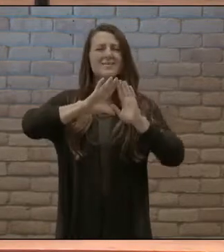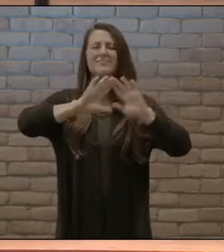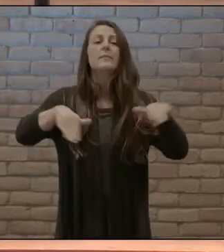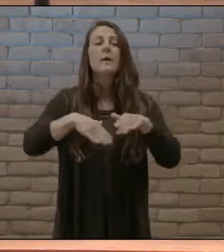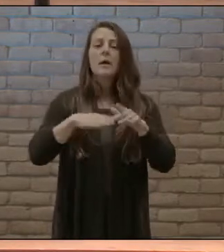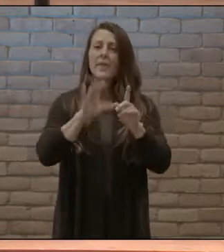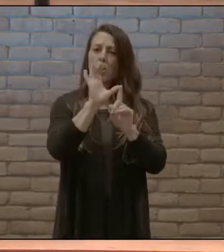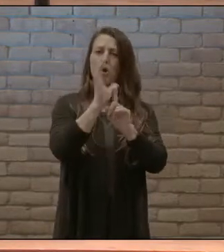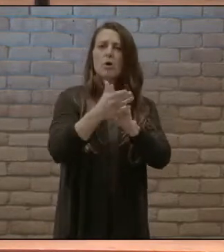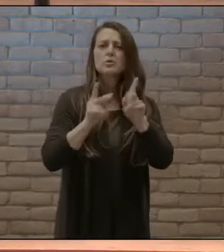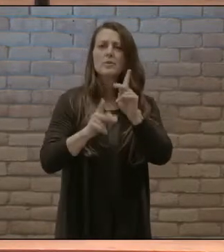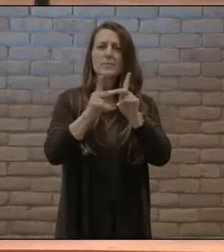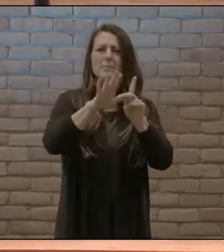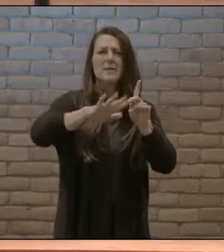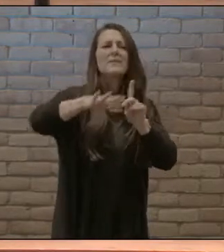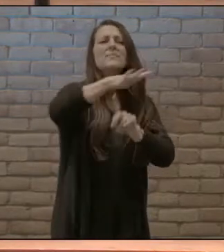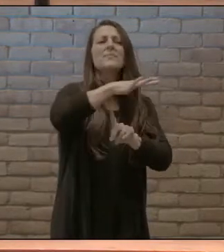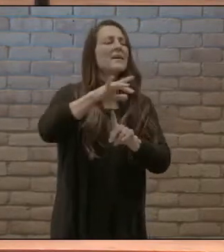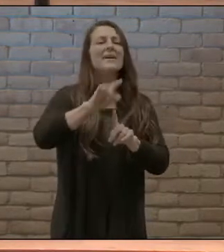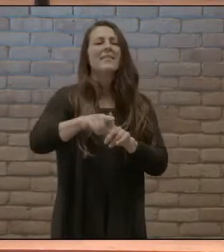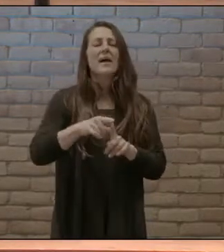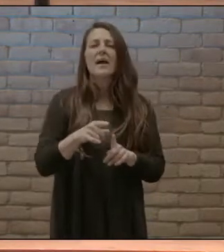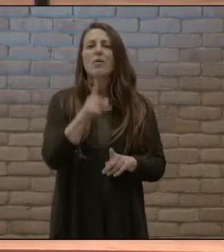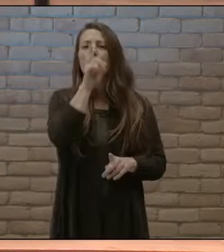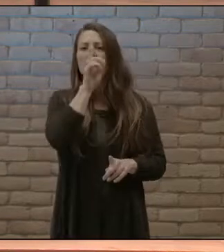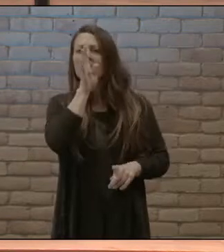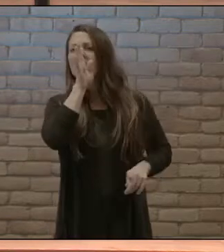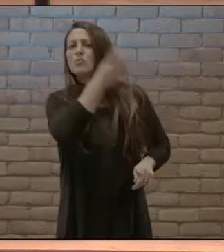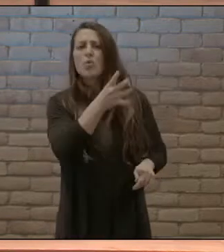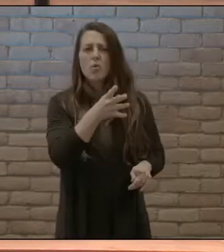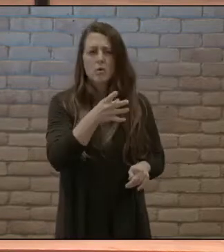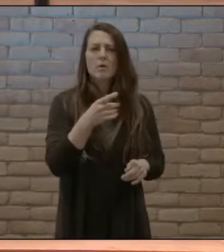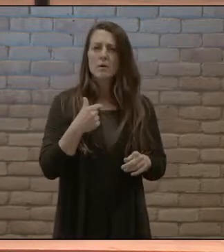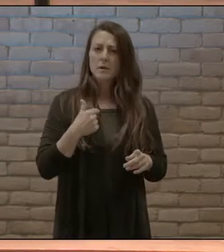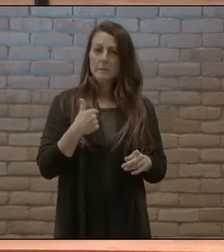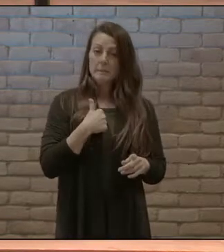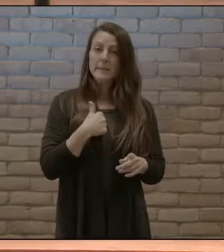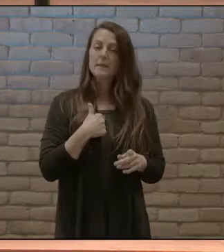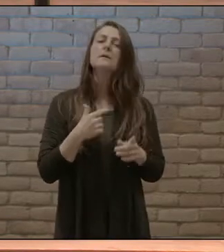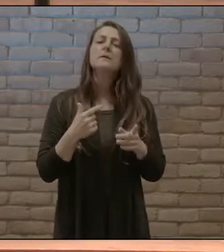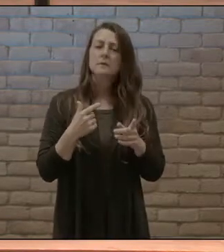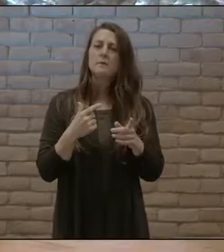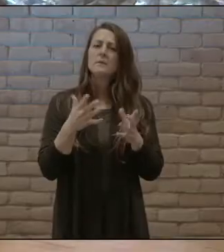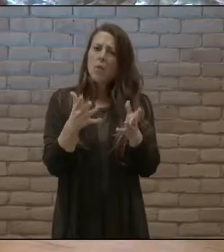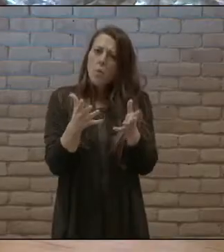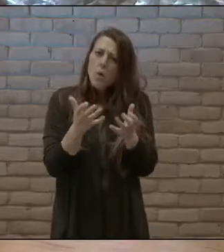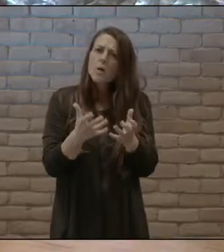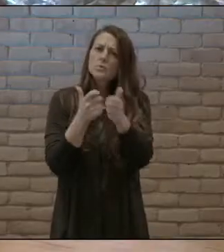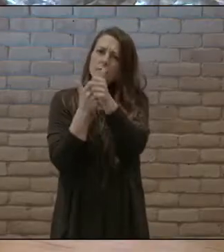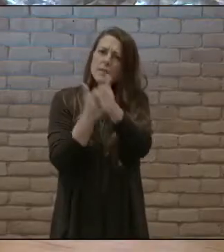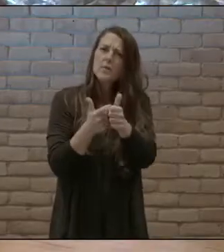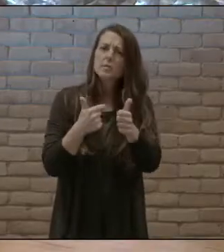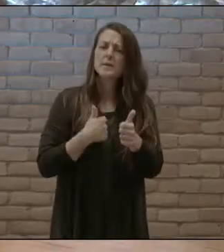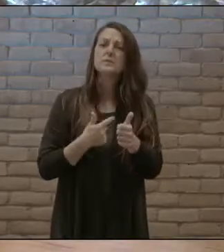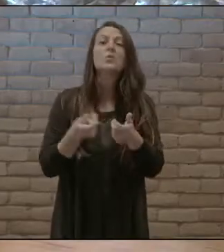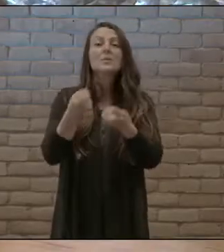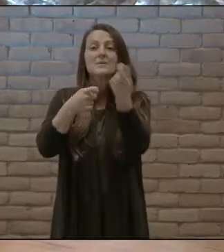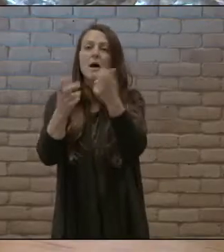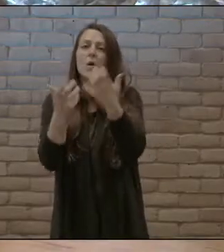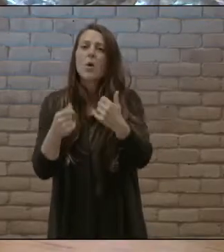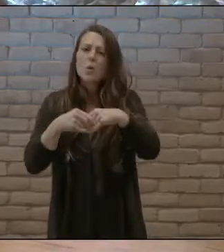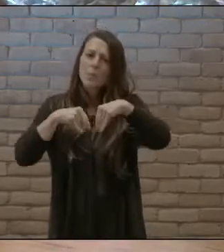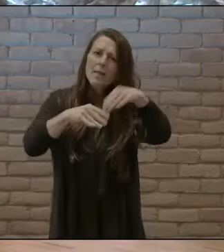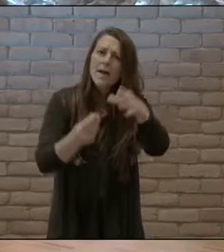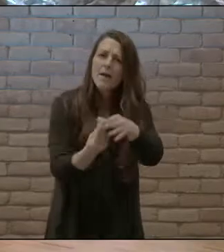people who quit listening to me, to those who will follow me with everything. And so I want you to plant gardens. I want you